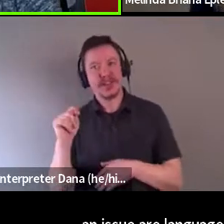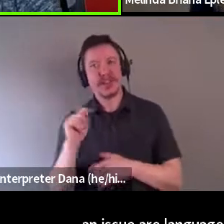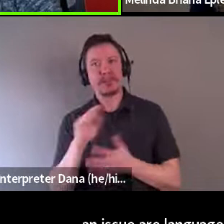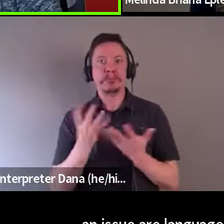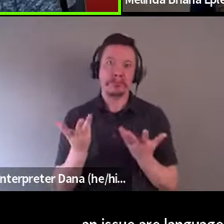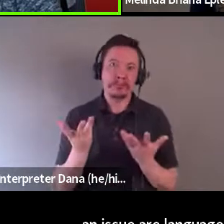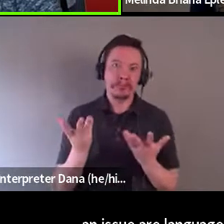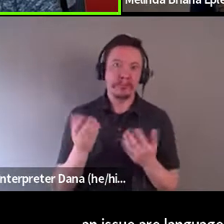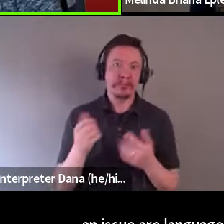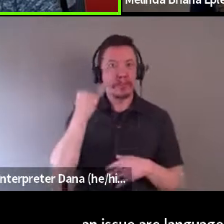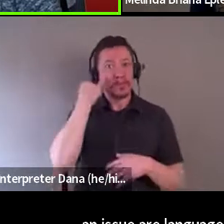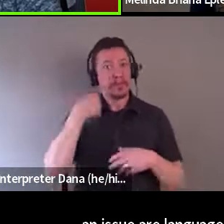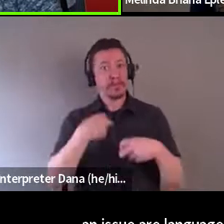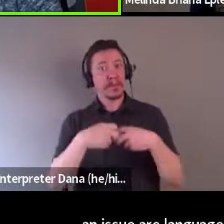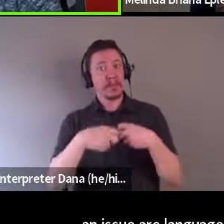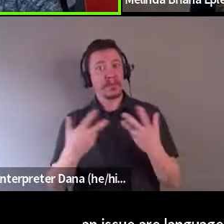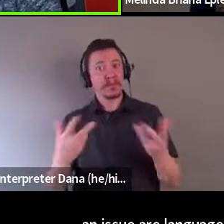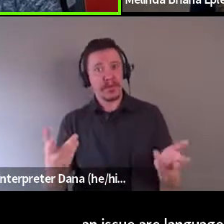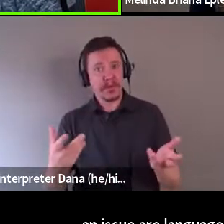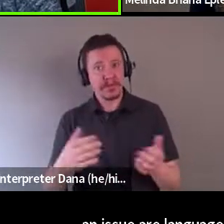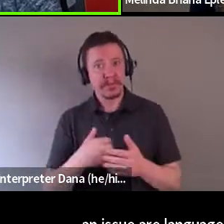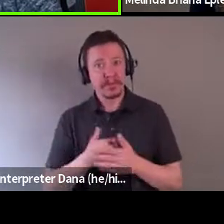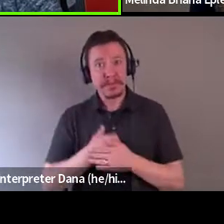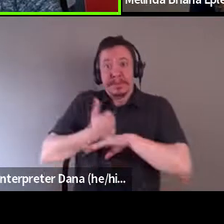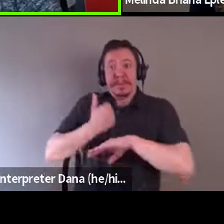if I have any problems with that, that's my own fault.